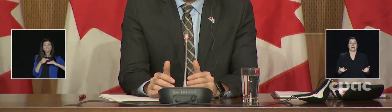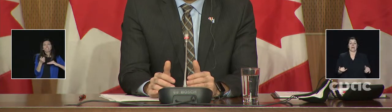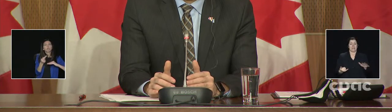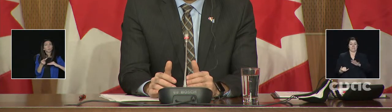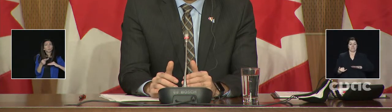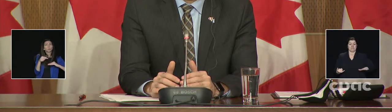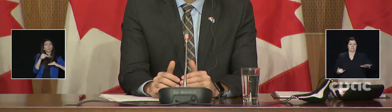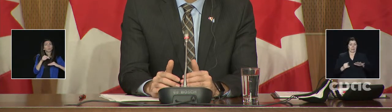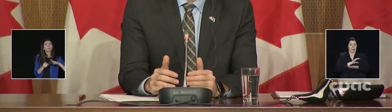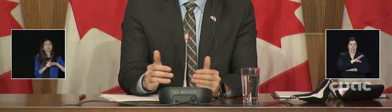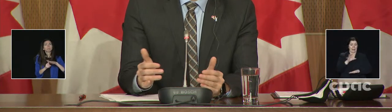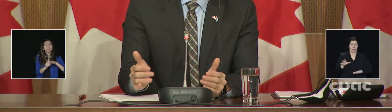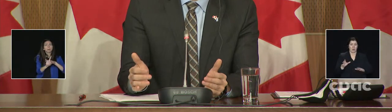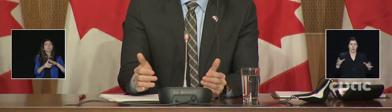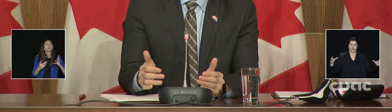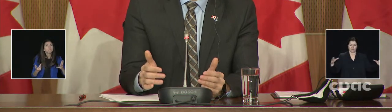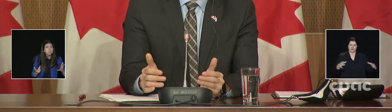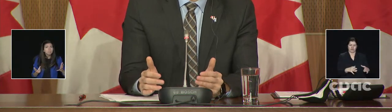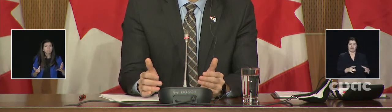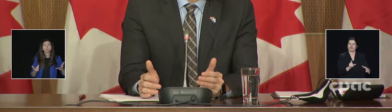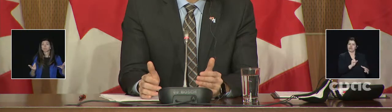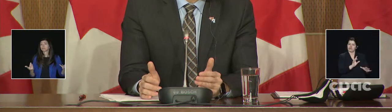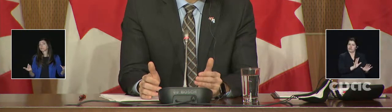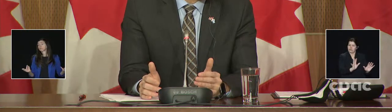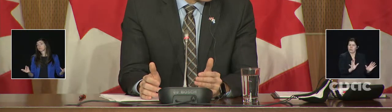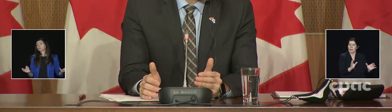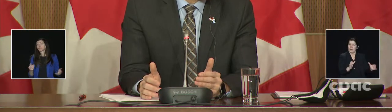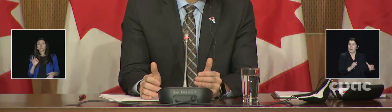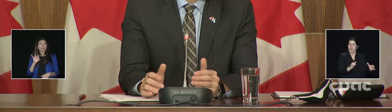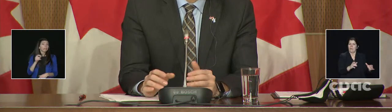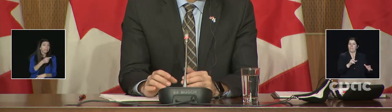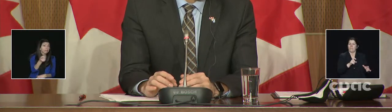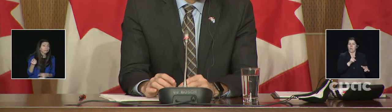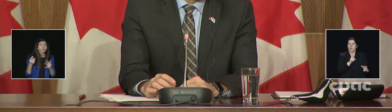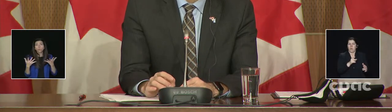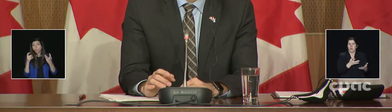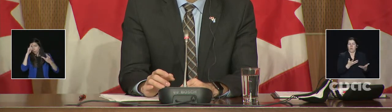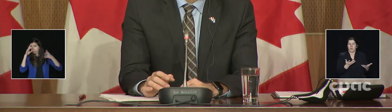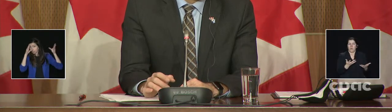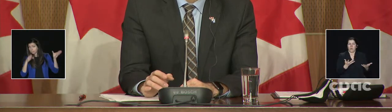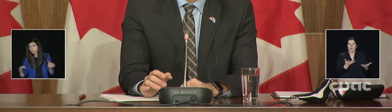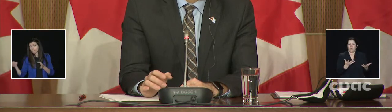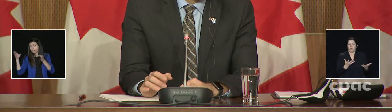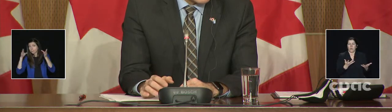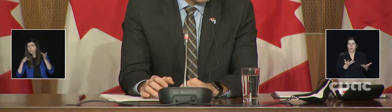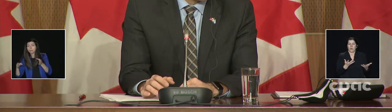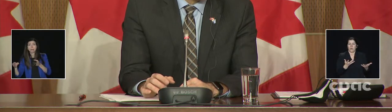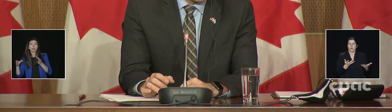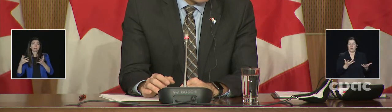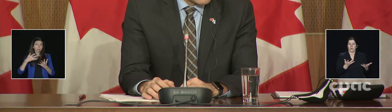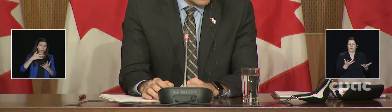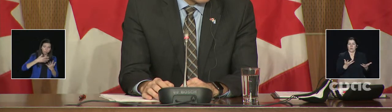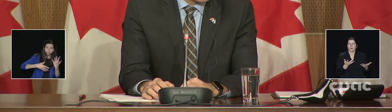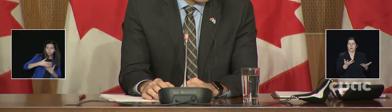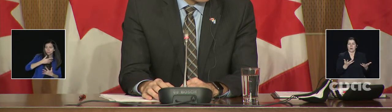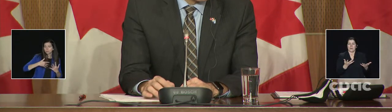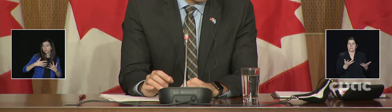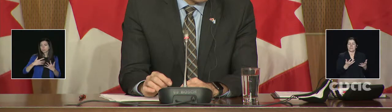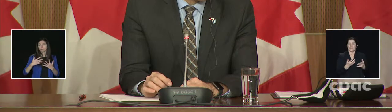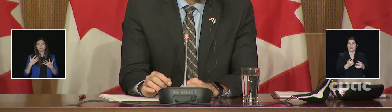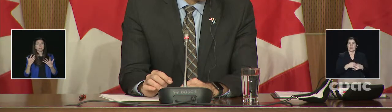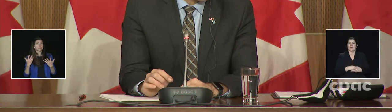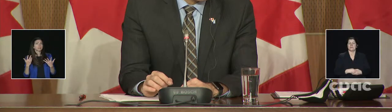their holiday opportunities with friends and families. However, if they think about traveling outside of